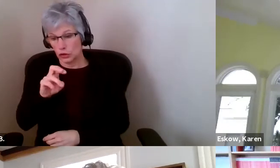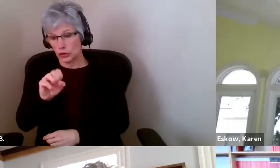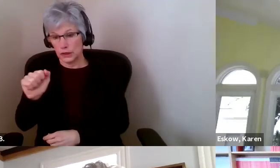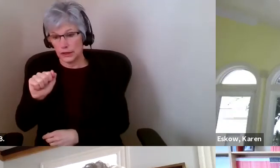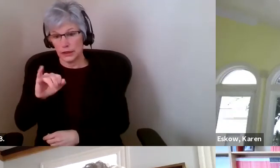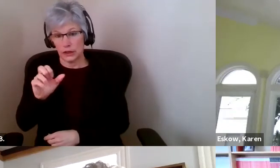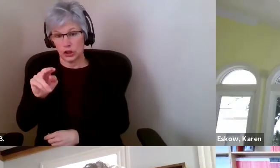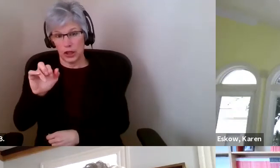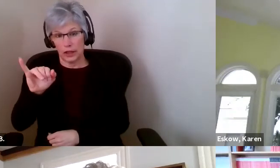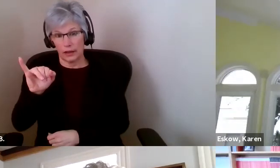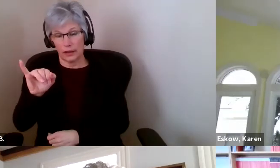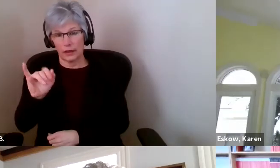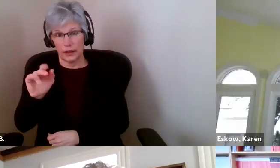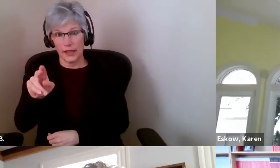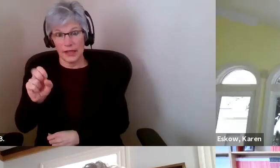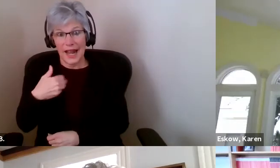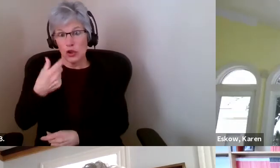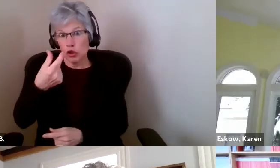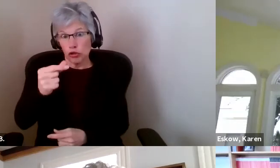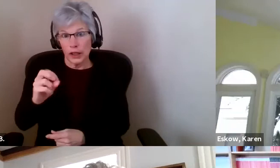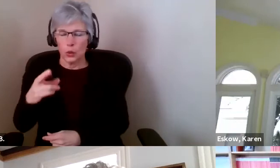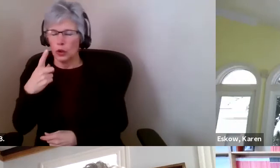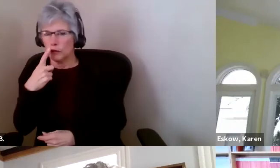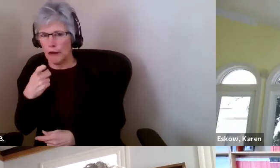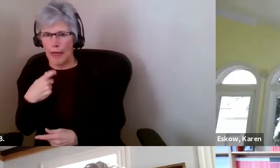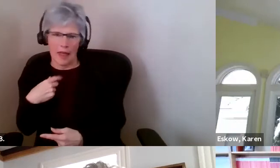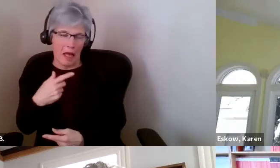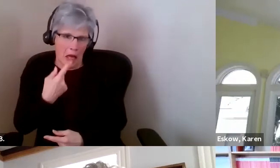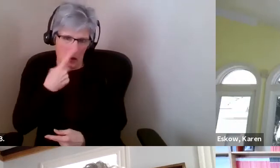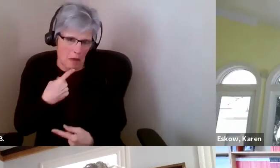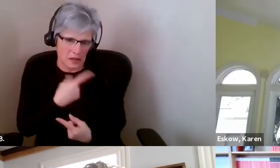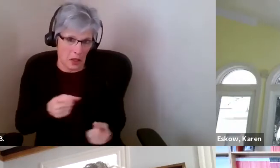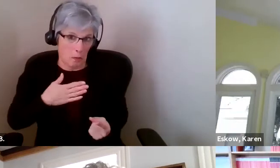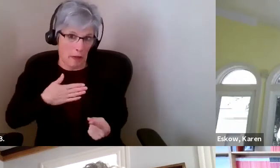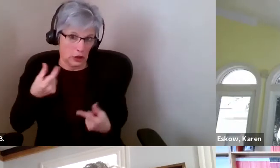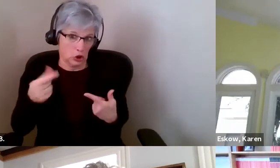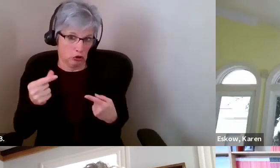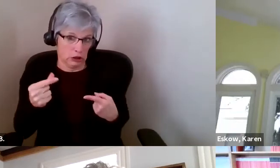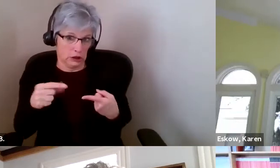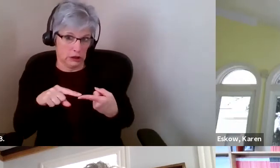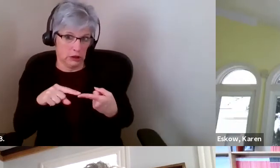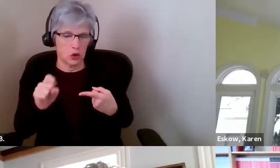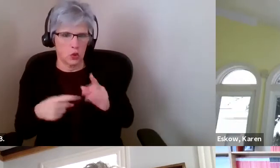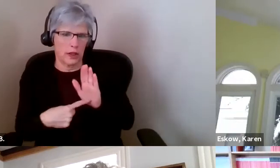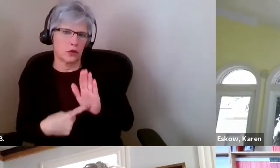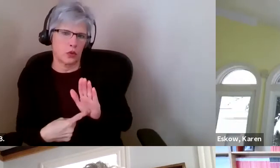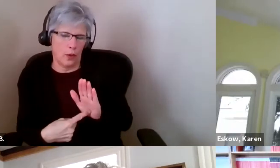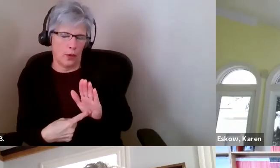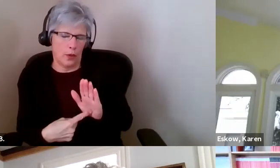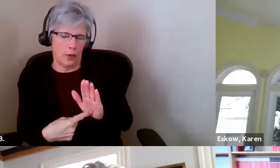the red exclamation point. In my case, it's green. I don't mind sharing. And so you can show that. I can tell you